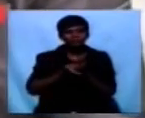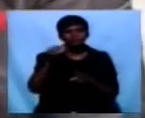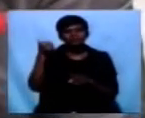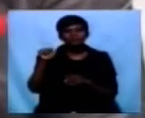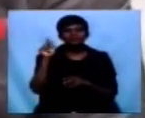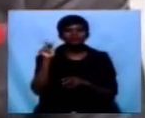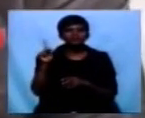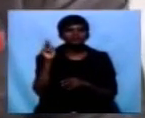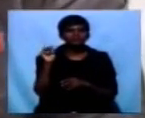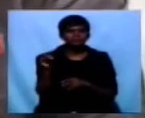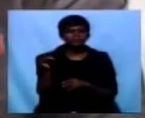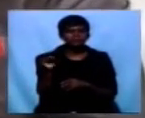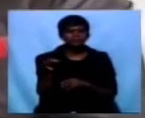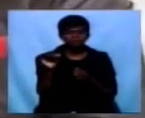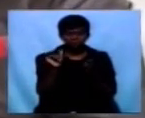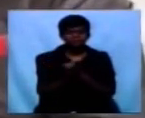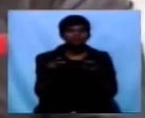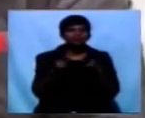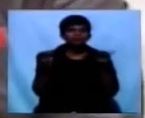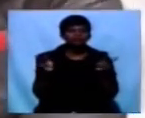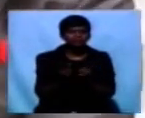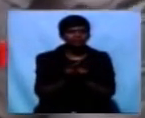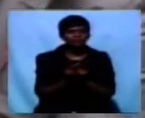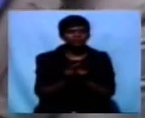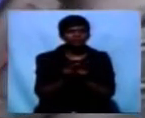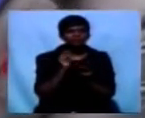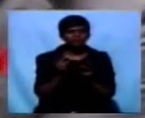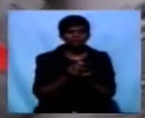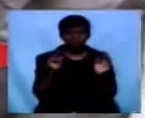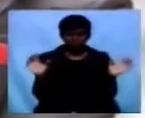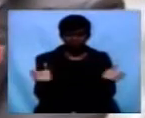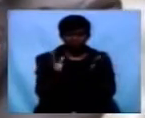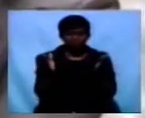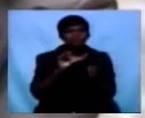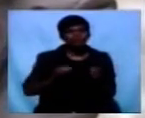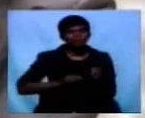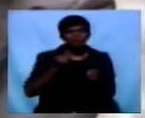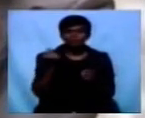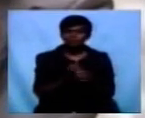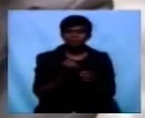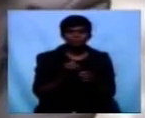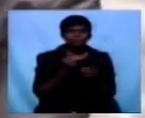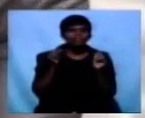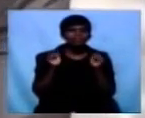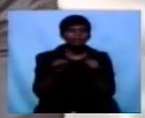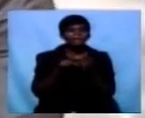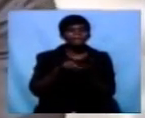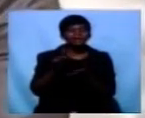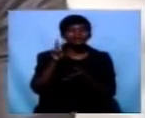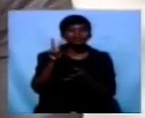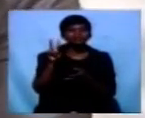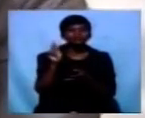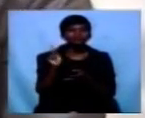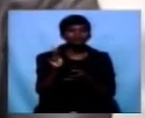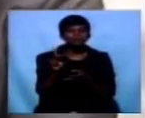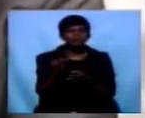kilometers of that toll plaza, we want to promote ownership. They will only be able to pay 2 kwacha